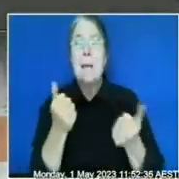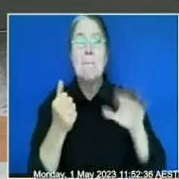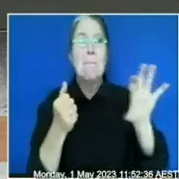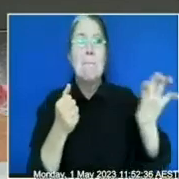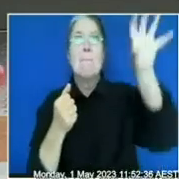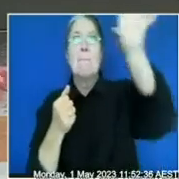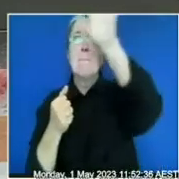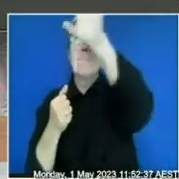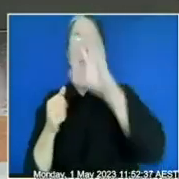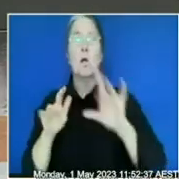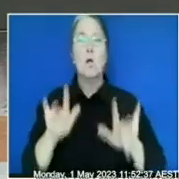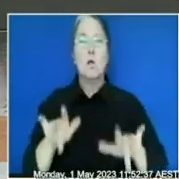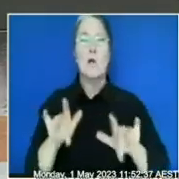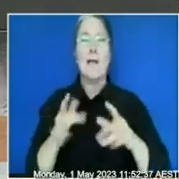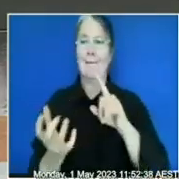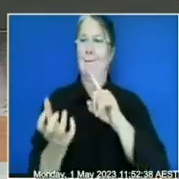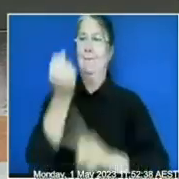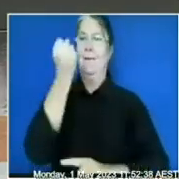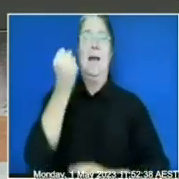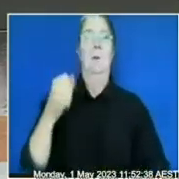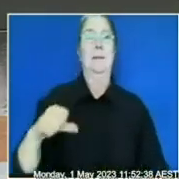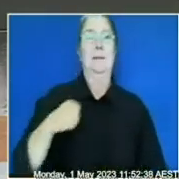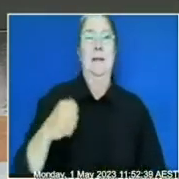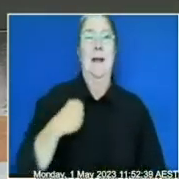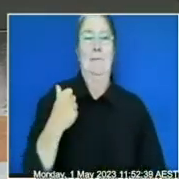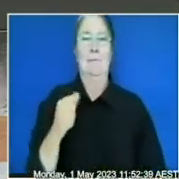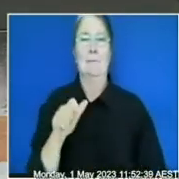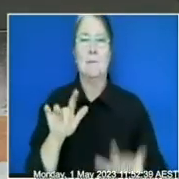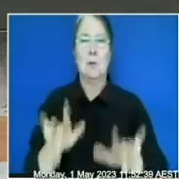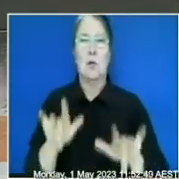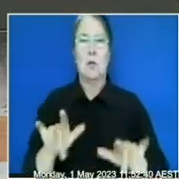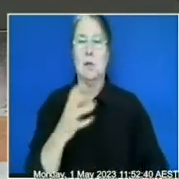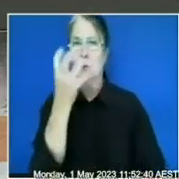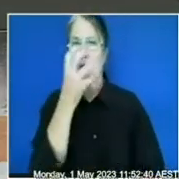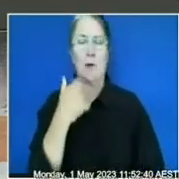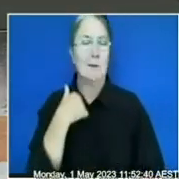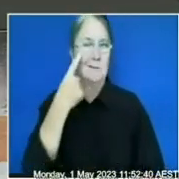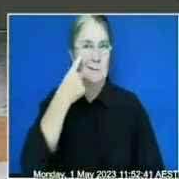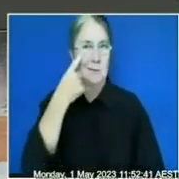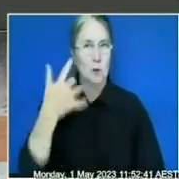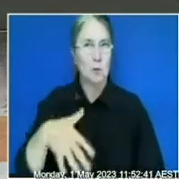There's a lot of... You know, this happens. It's come with the...